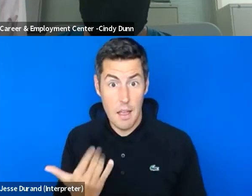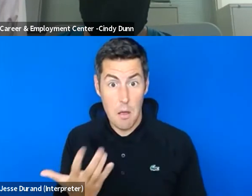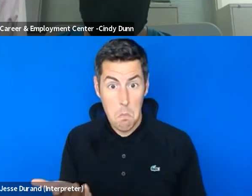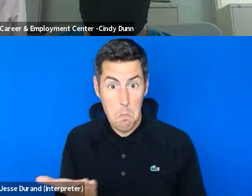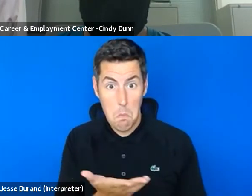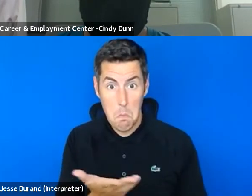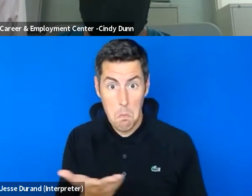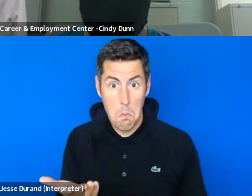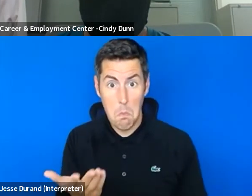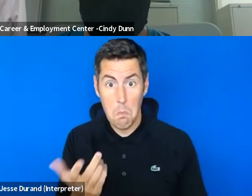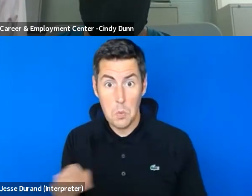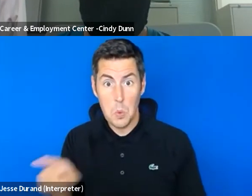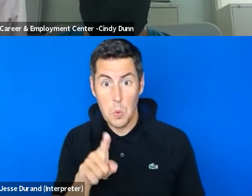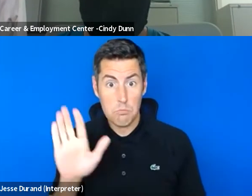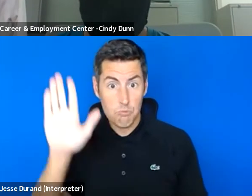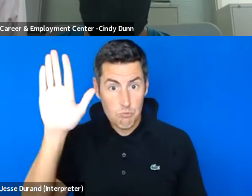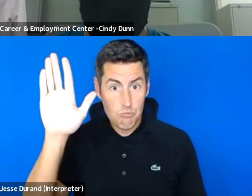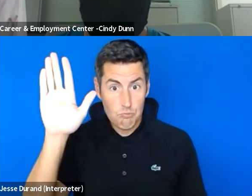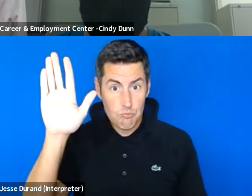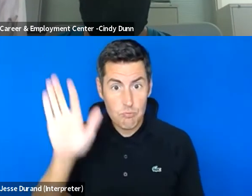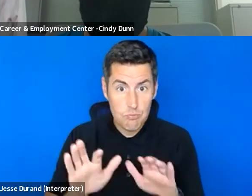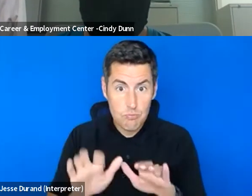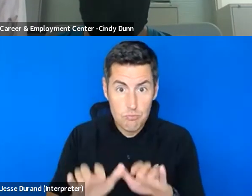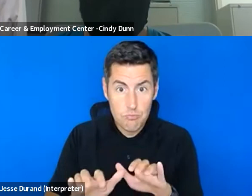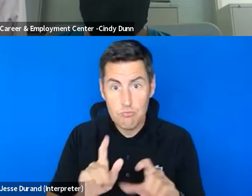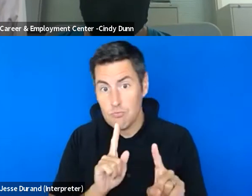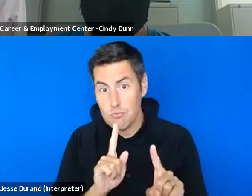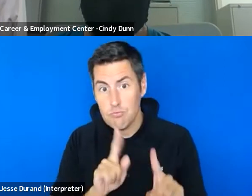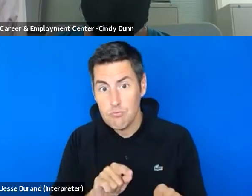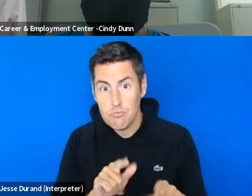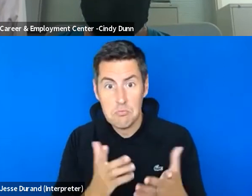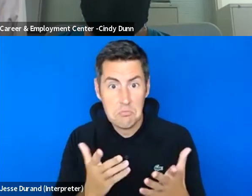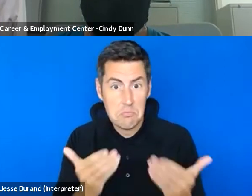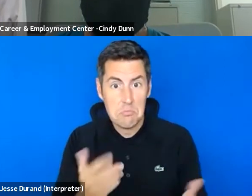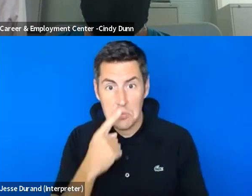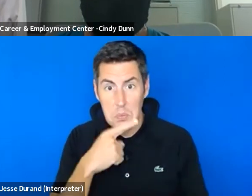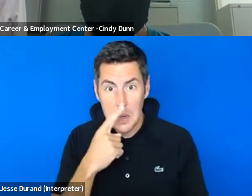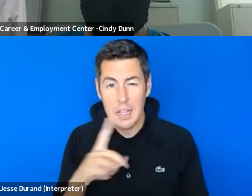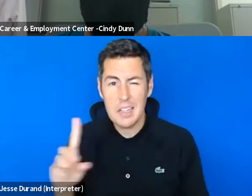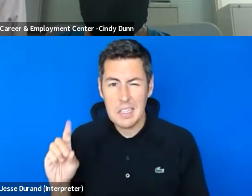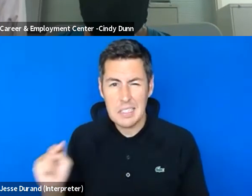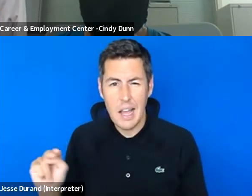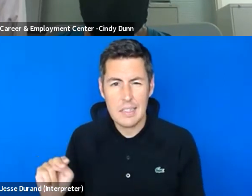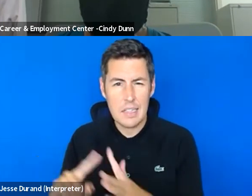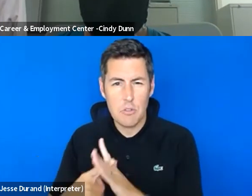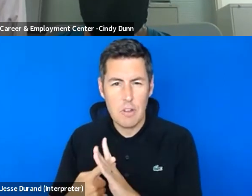any of the folks on here have related to some of the stuff we've talked about up to this point while Dawn gets CurricuNet going?